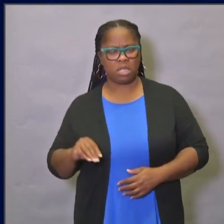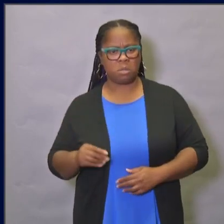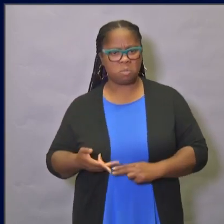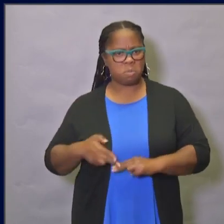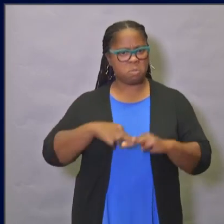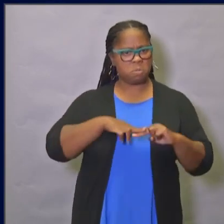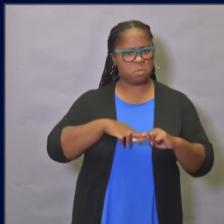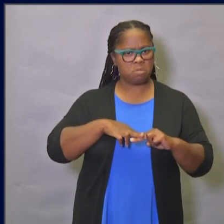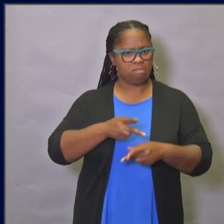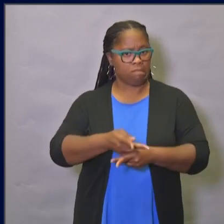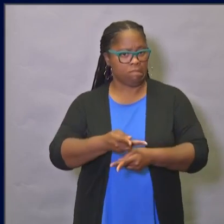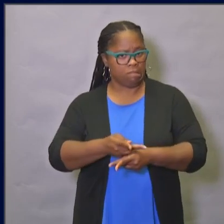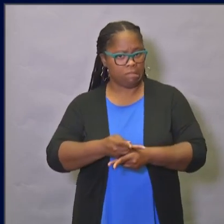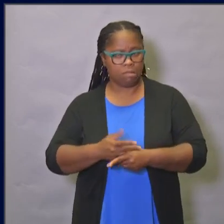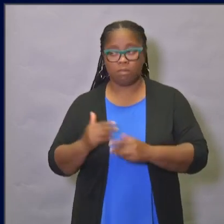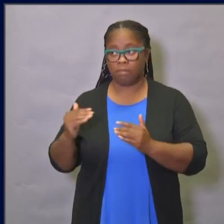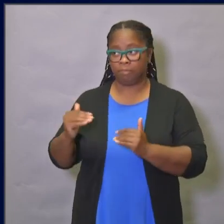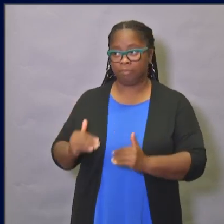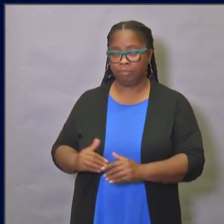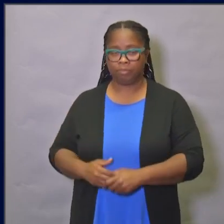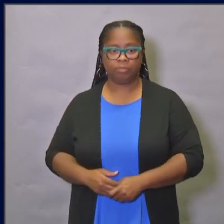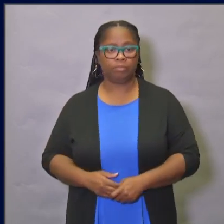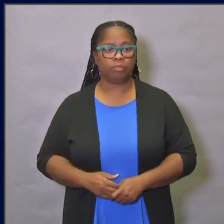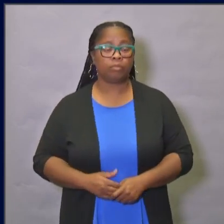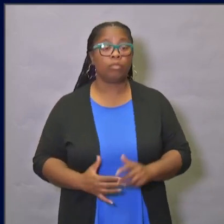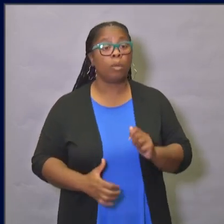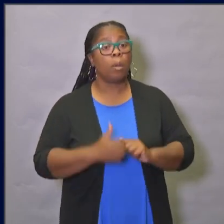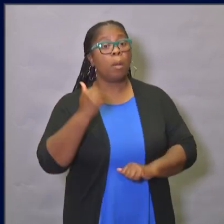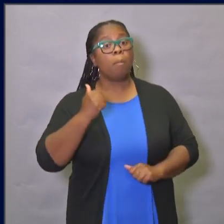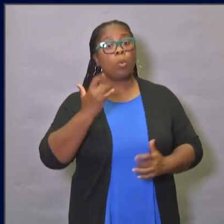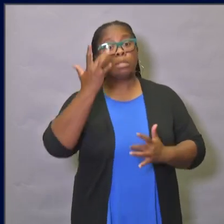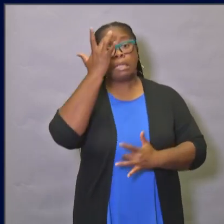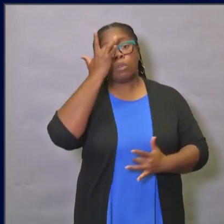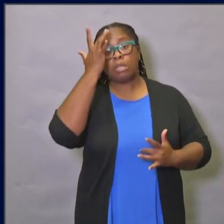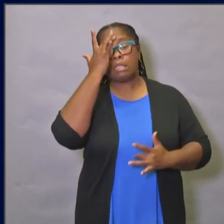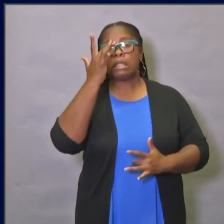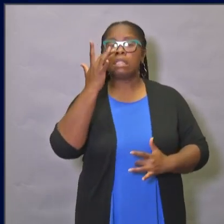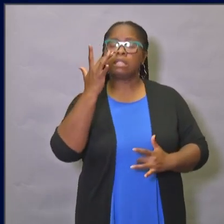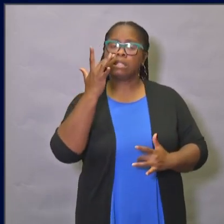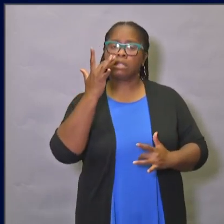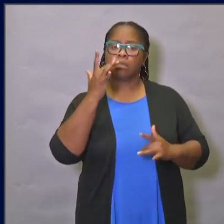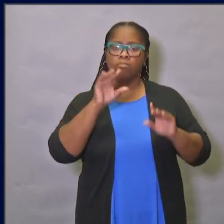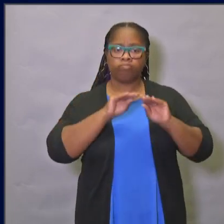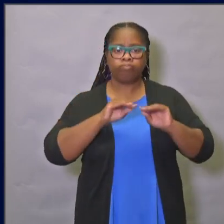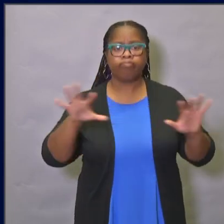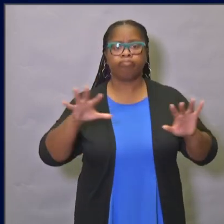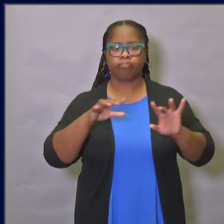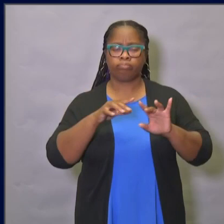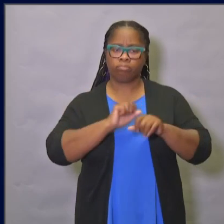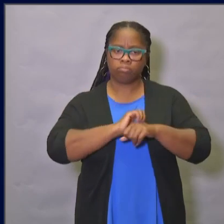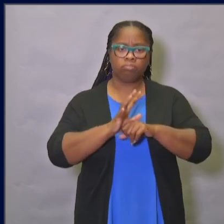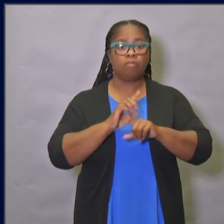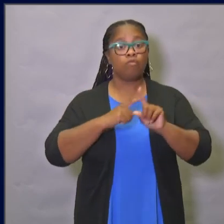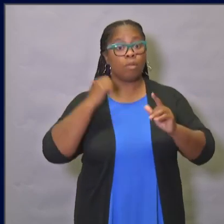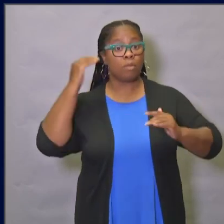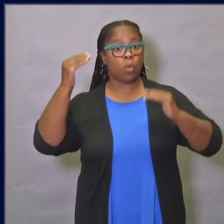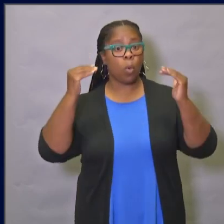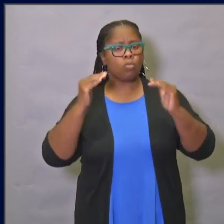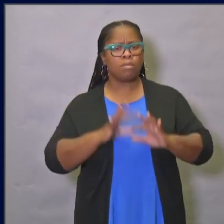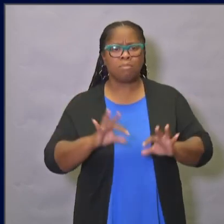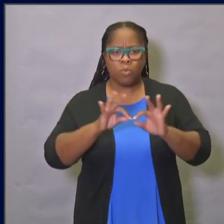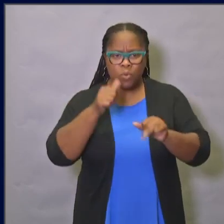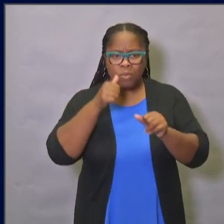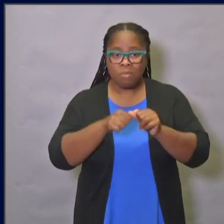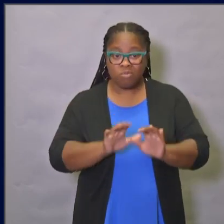please. And while the majority of cases and illnesses are among adults, it is important to remember